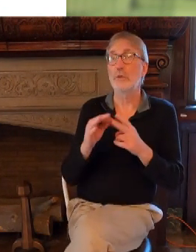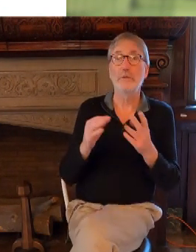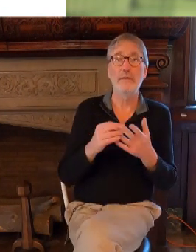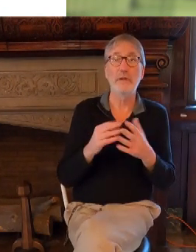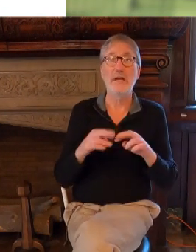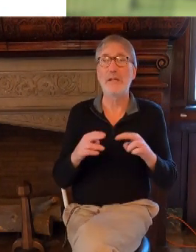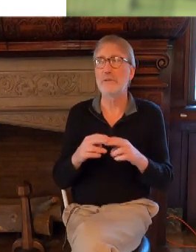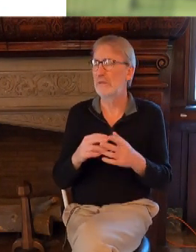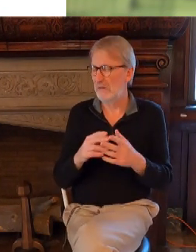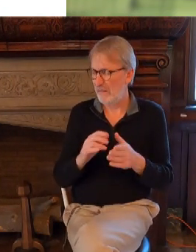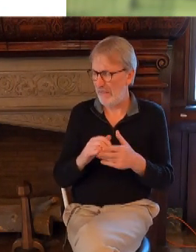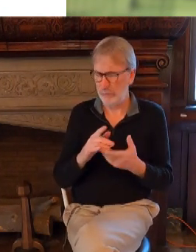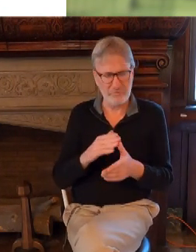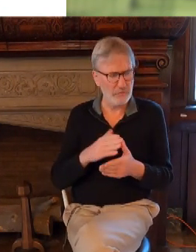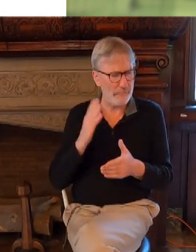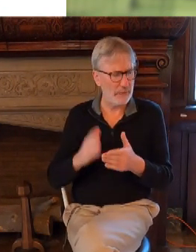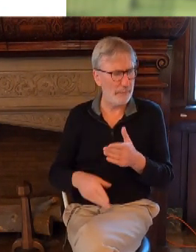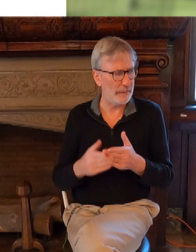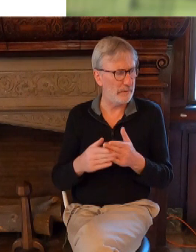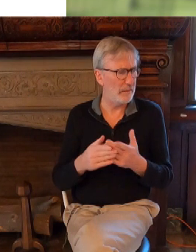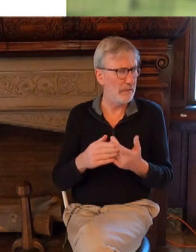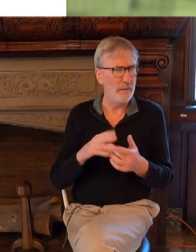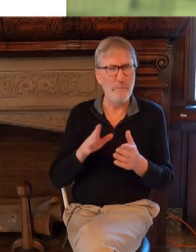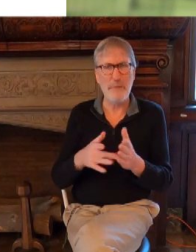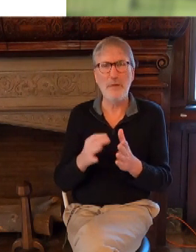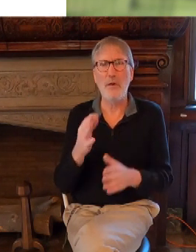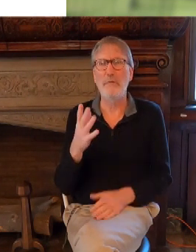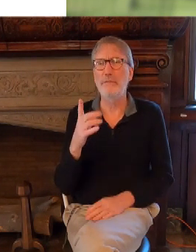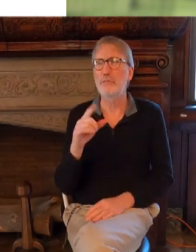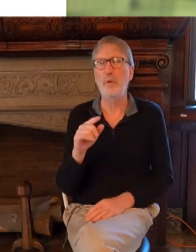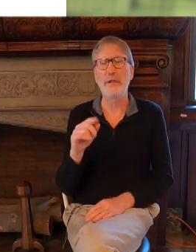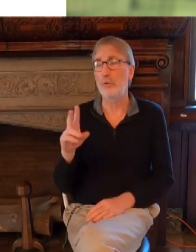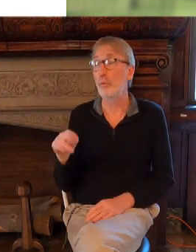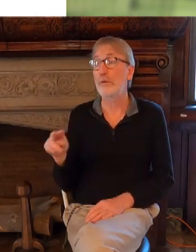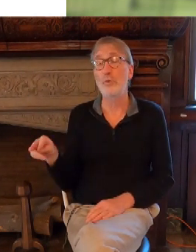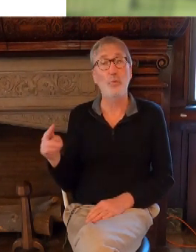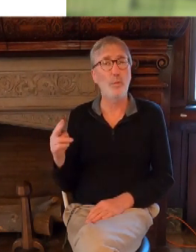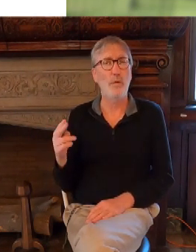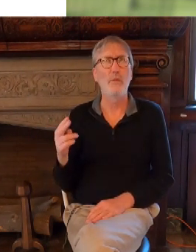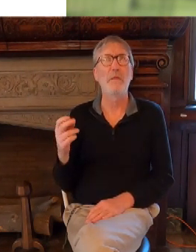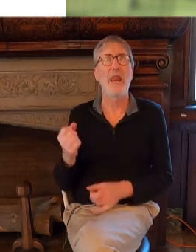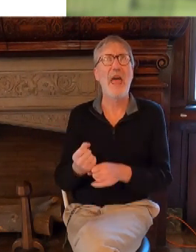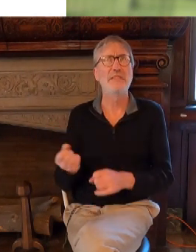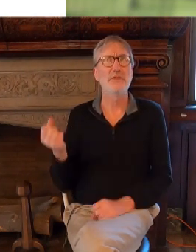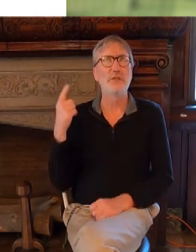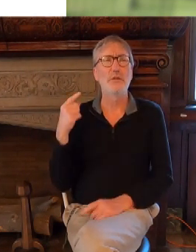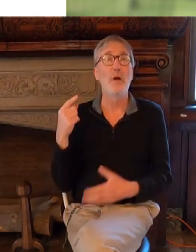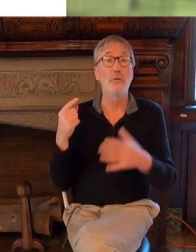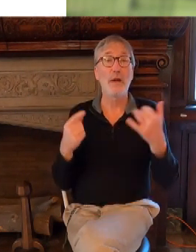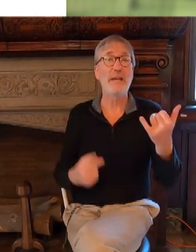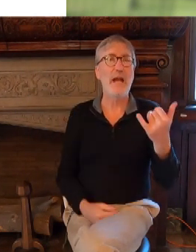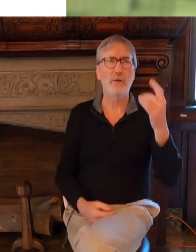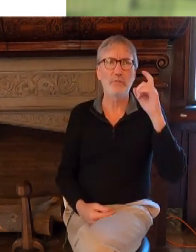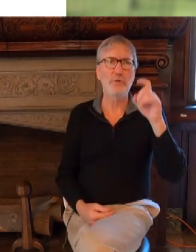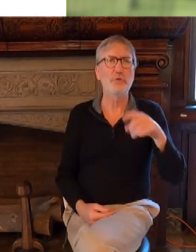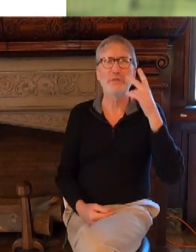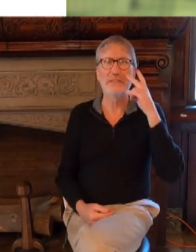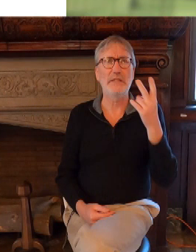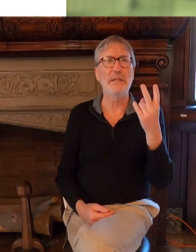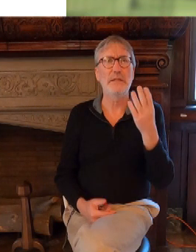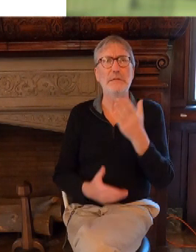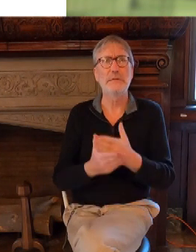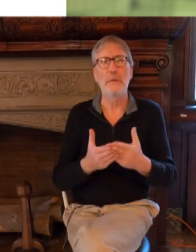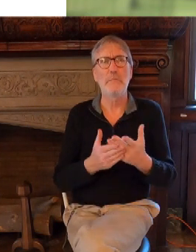wrapped up at the end of in the middle of 2022, I should say. And right now, you should see some